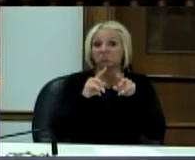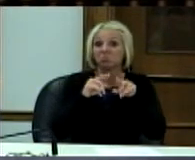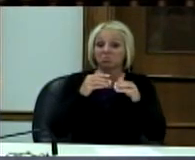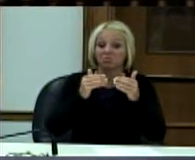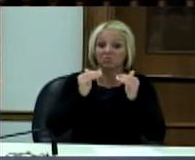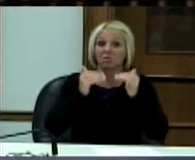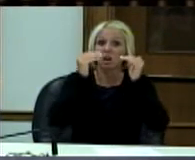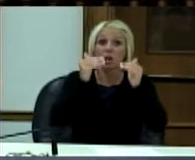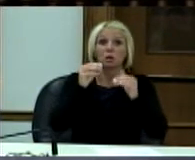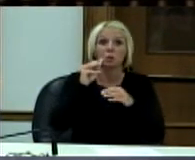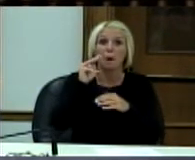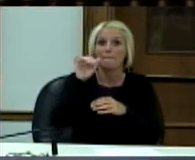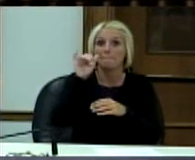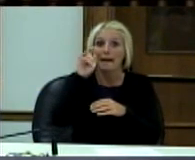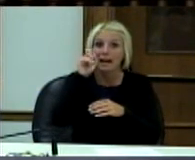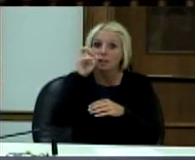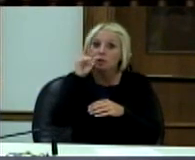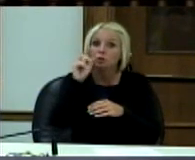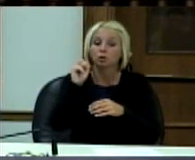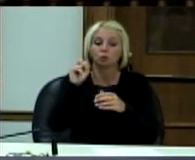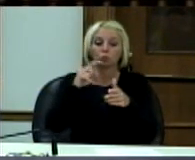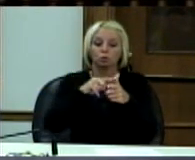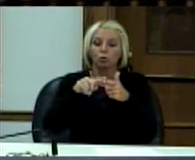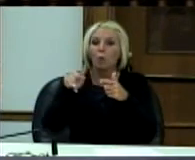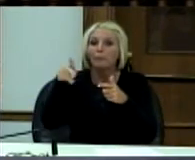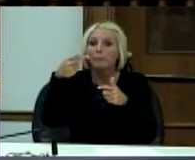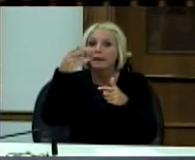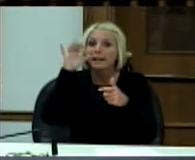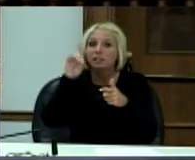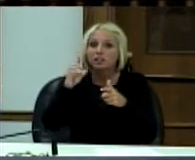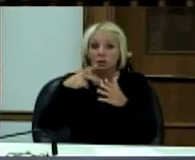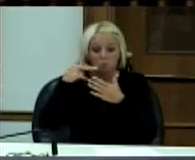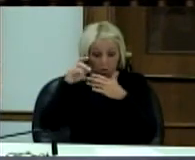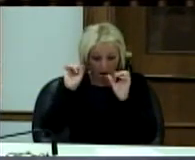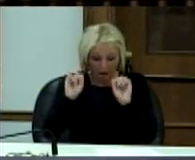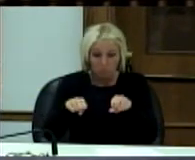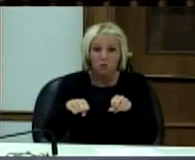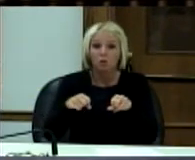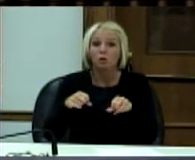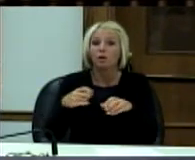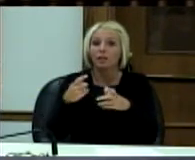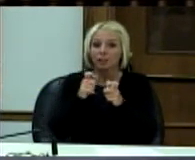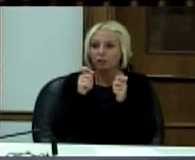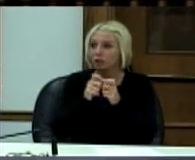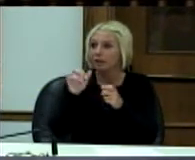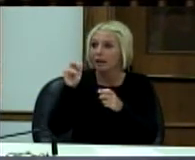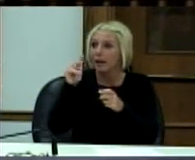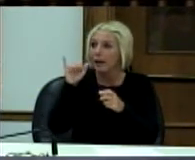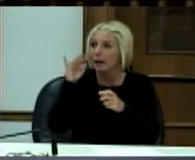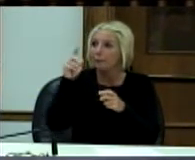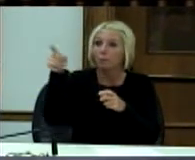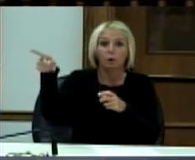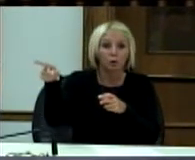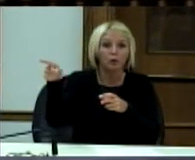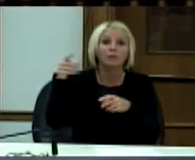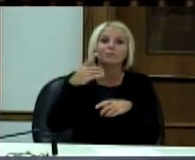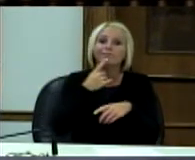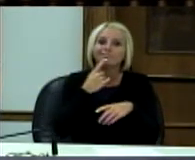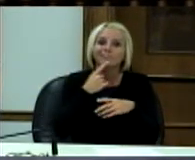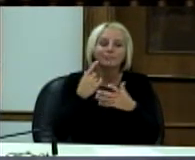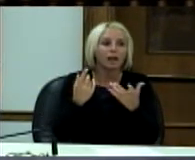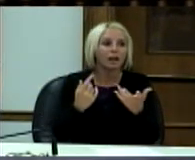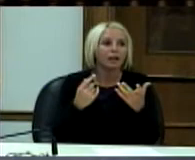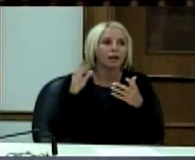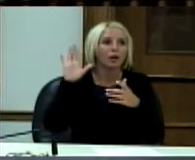even a PhD program. But that's very similar to what we're talking about with Anne Marie's Fast Track program. We're taking it another step and looking at